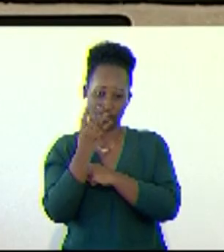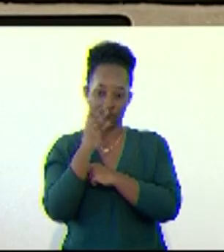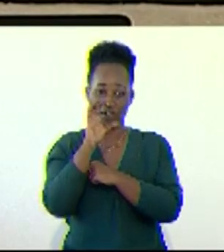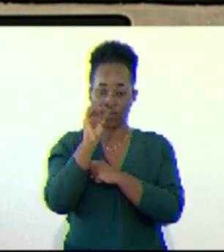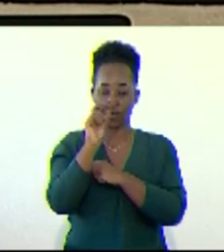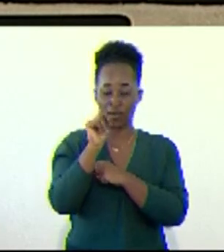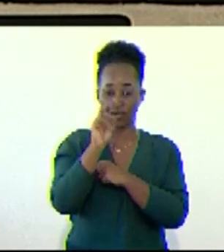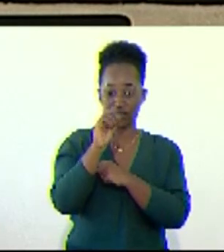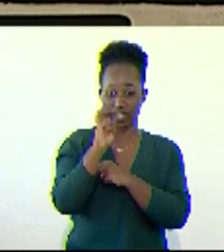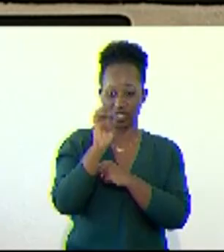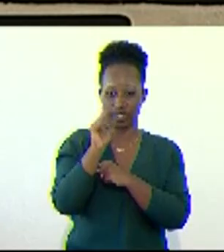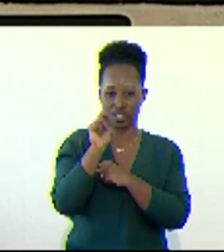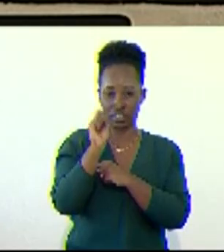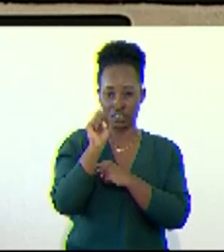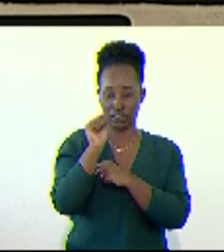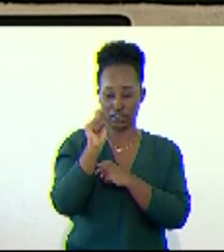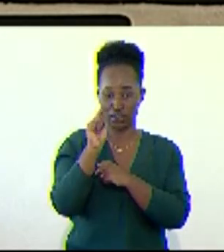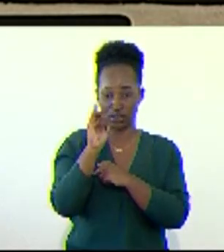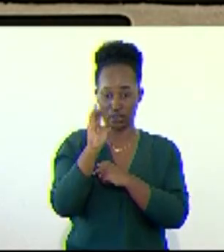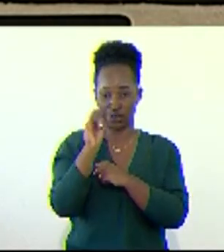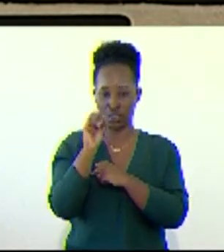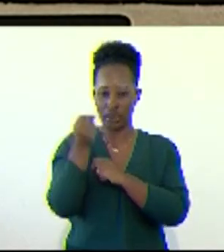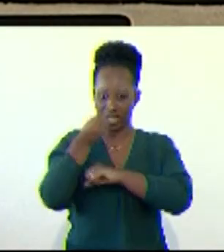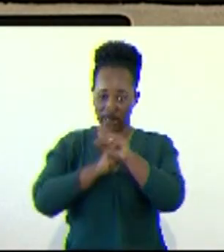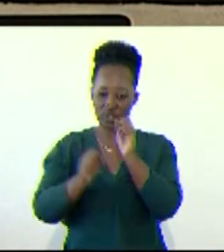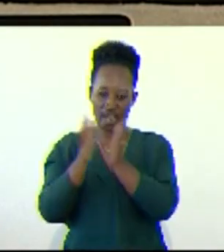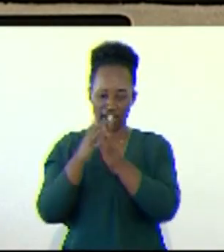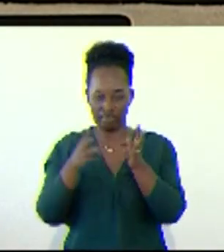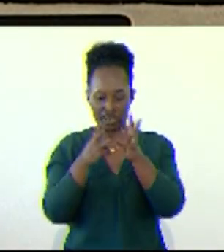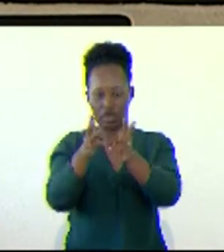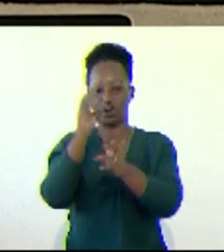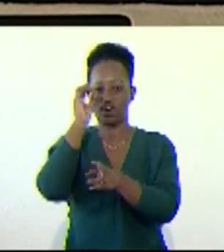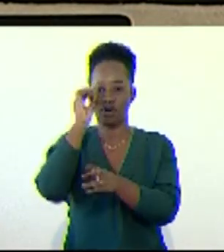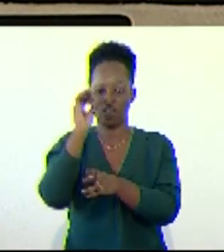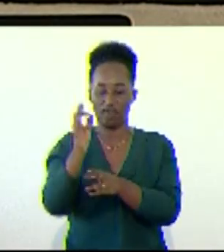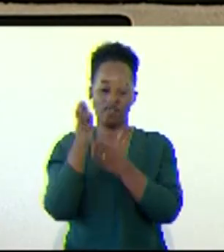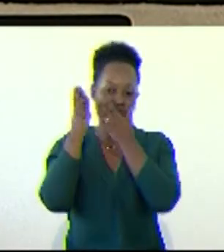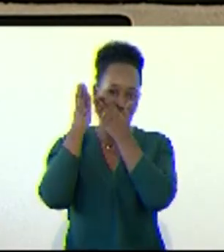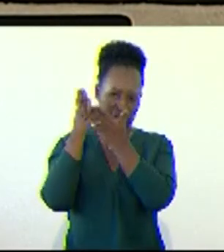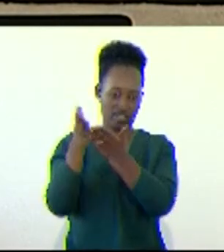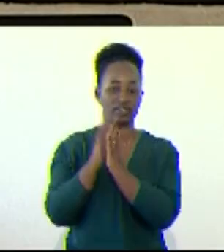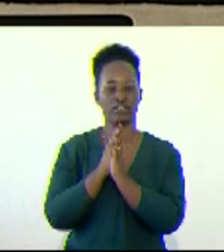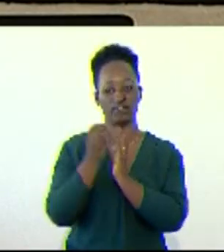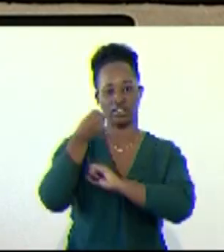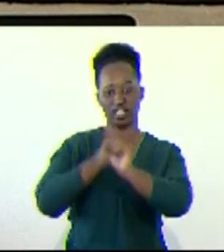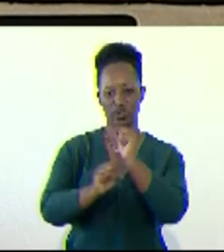condensation reaction and mechanism for the nucleophilic addition